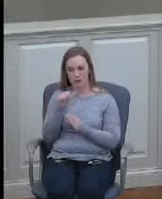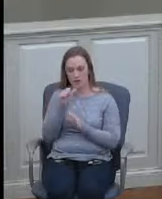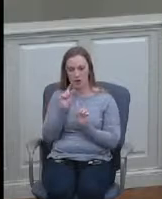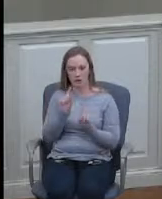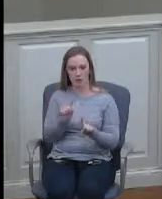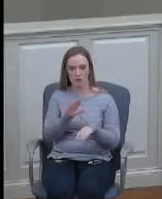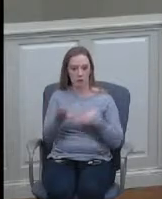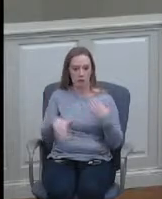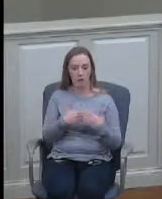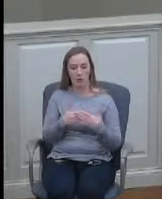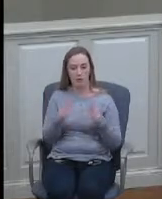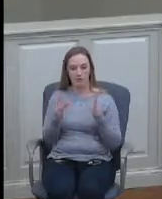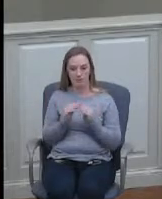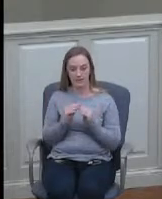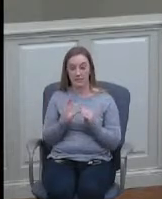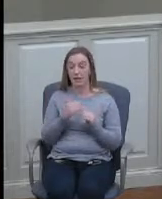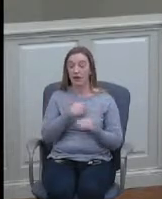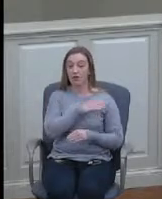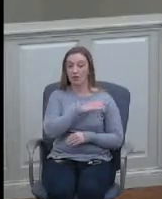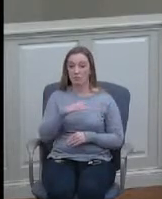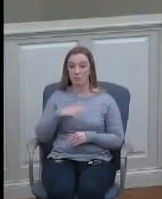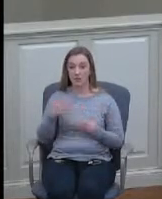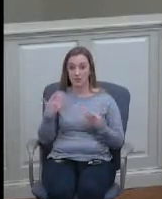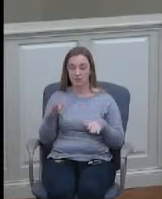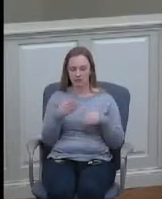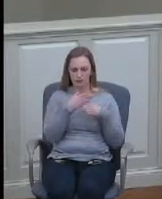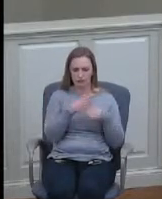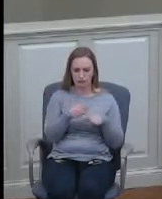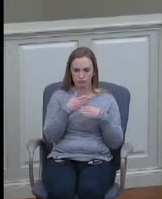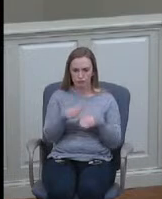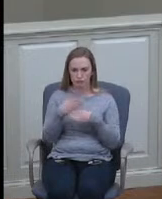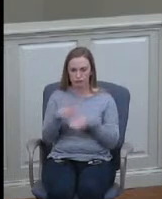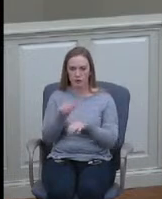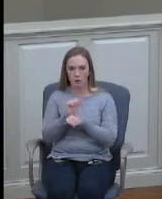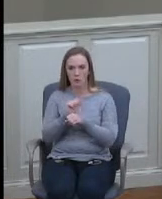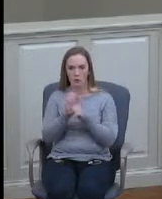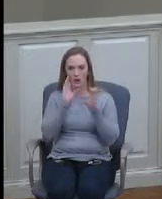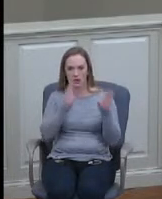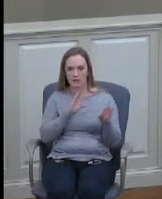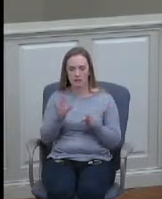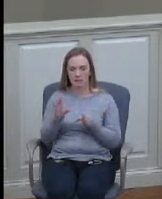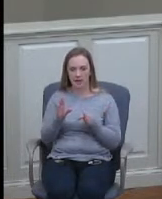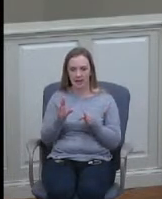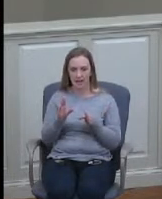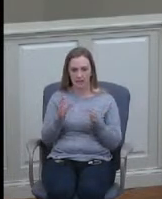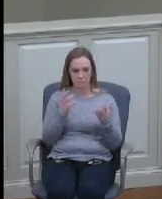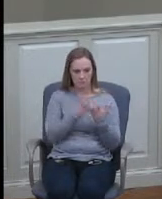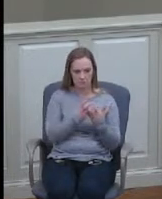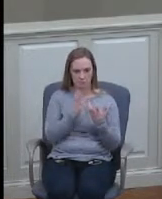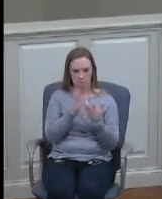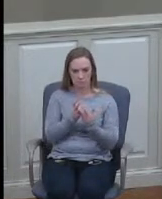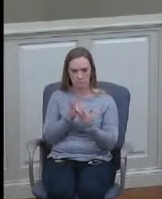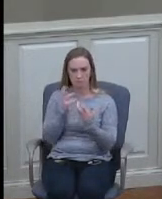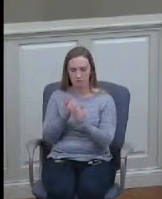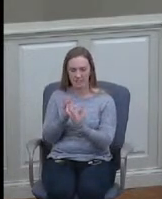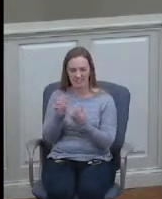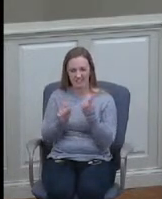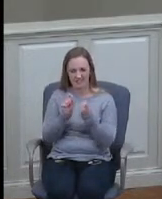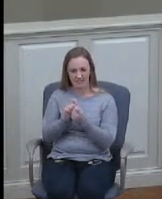of our work plan and divided it up. And we're trying to realign it and make it so that it is exactly what the Heart's mission